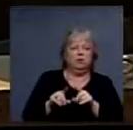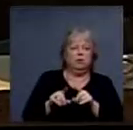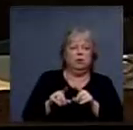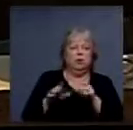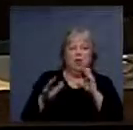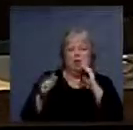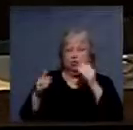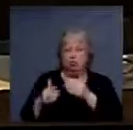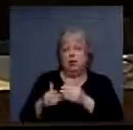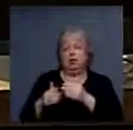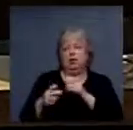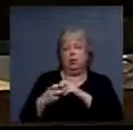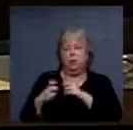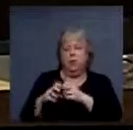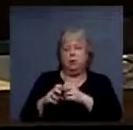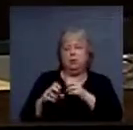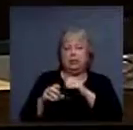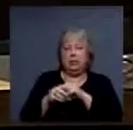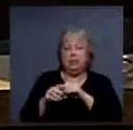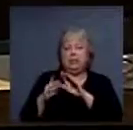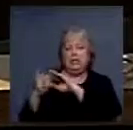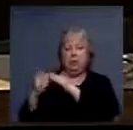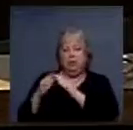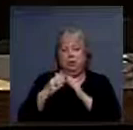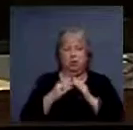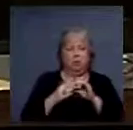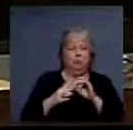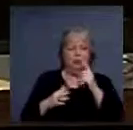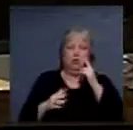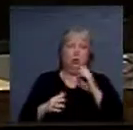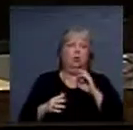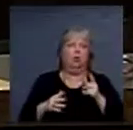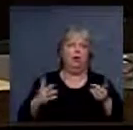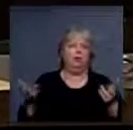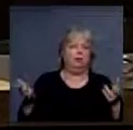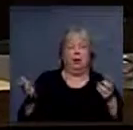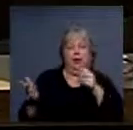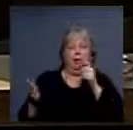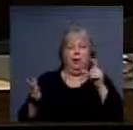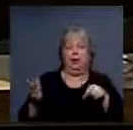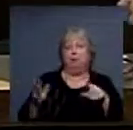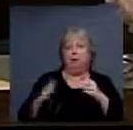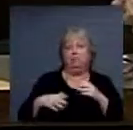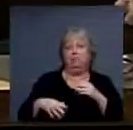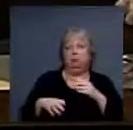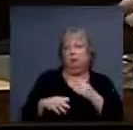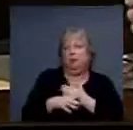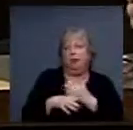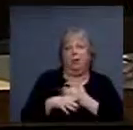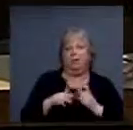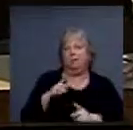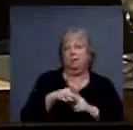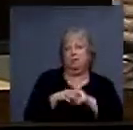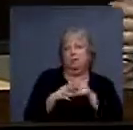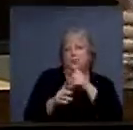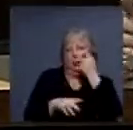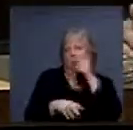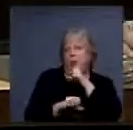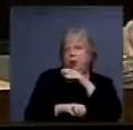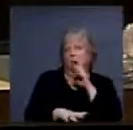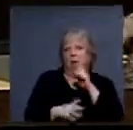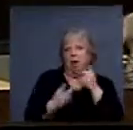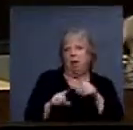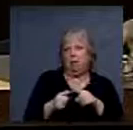issue that if you just think, well, I've got community service, but I don't have to bother to show up because nothing's going to